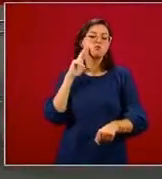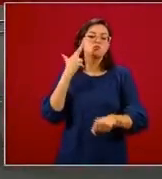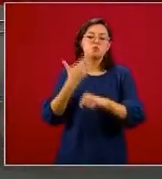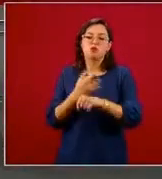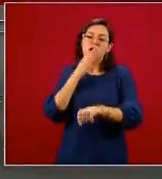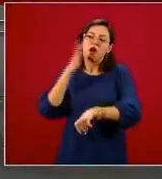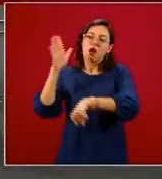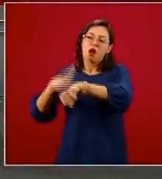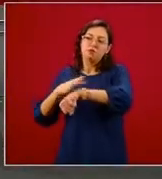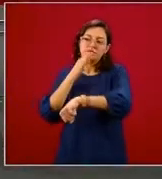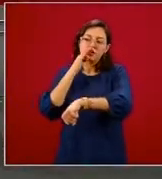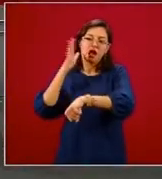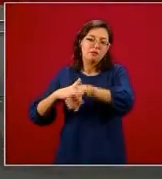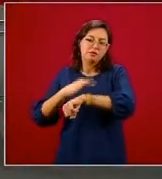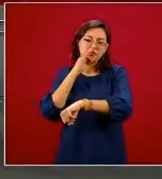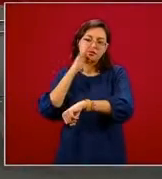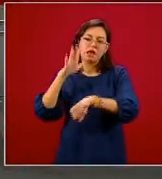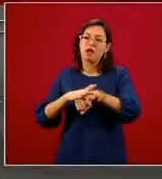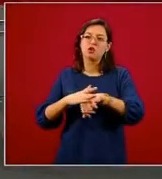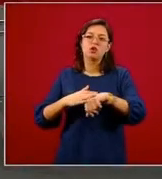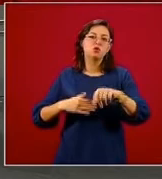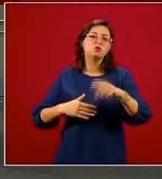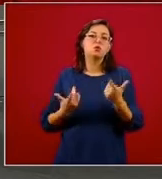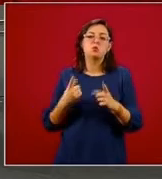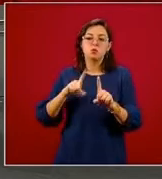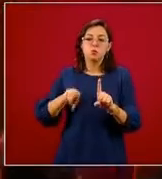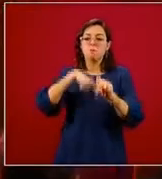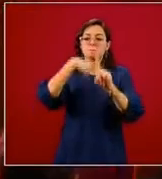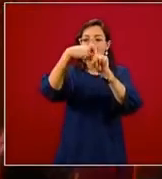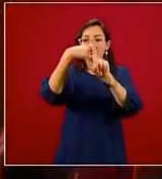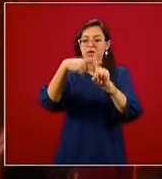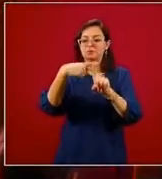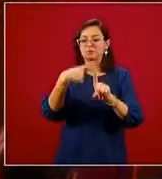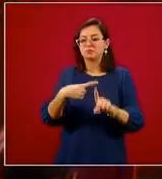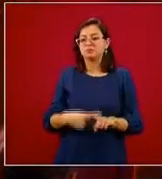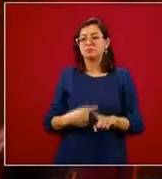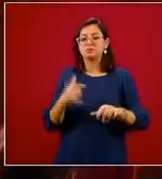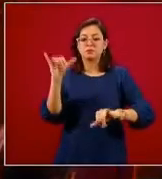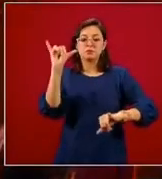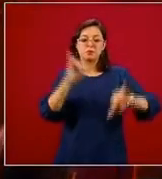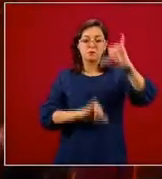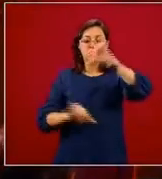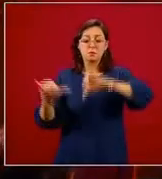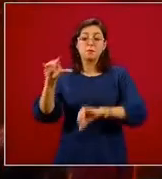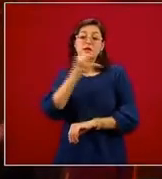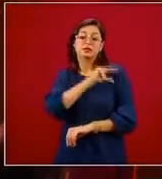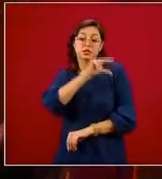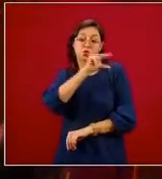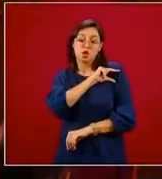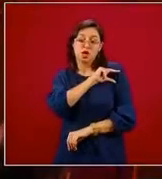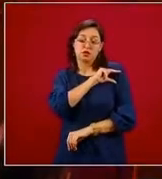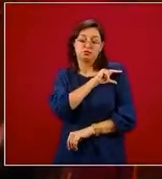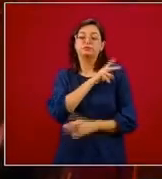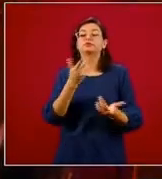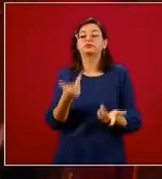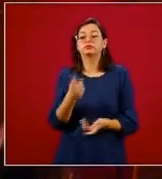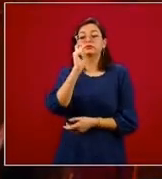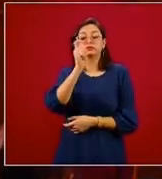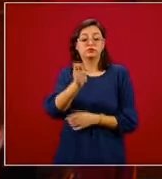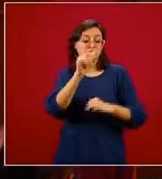the agency, ruling agency, giving the notifications of positive results coming from